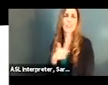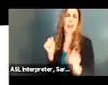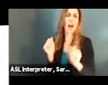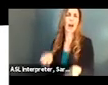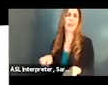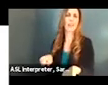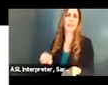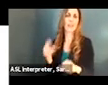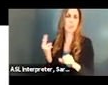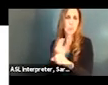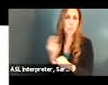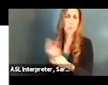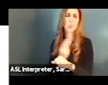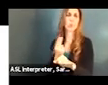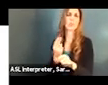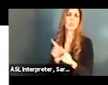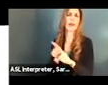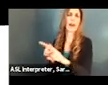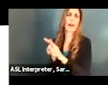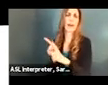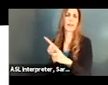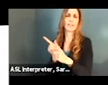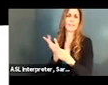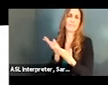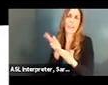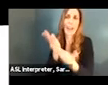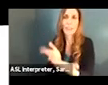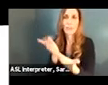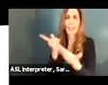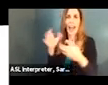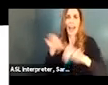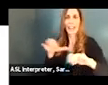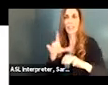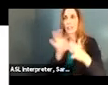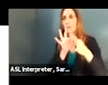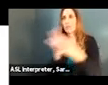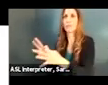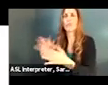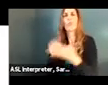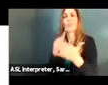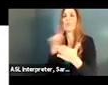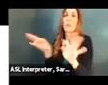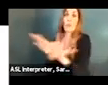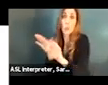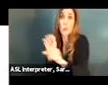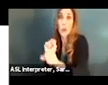can use as a carrier activity for the real important work of therapy.